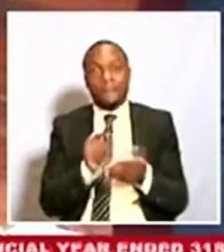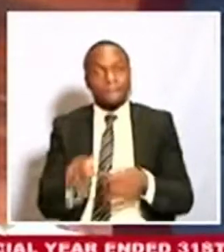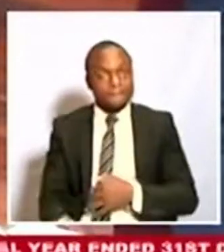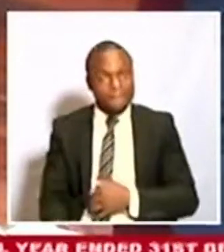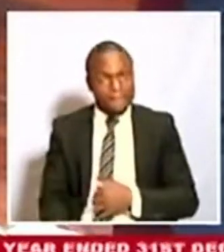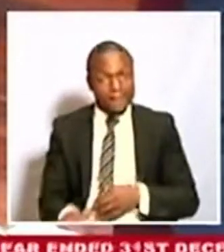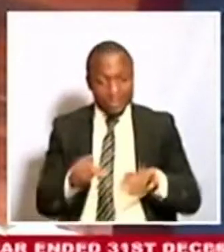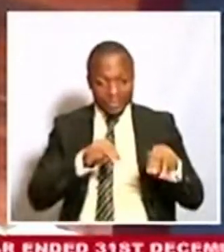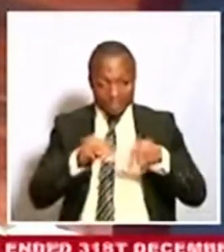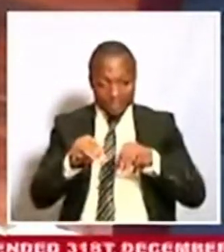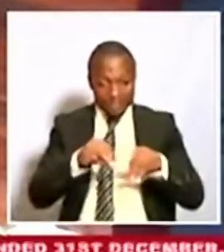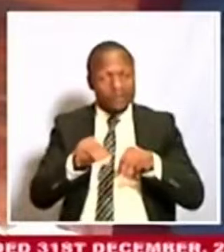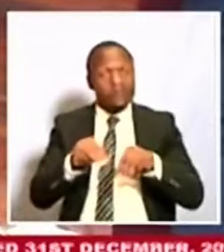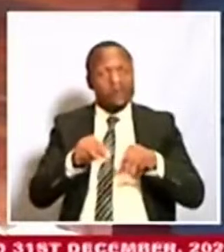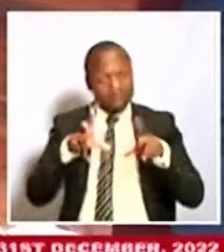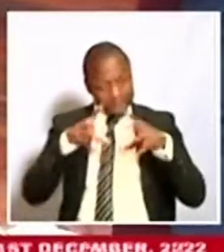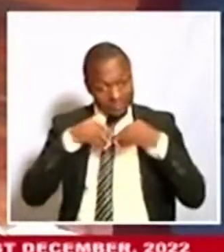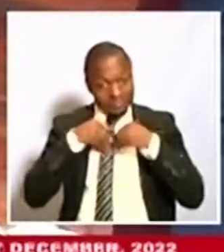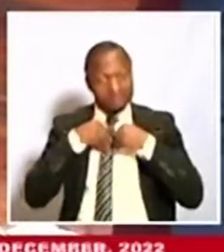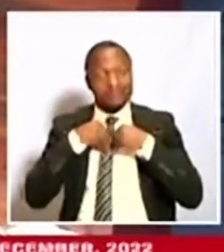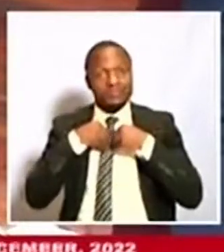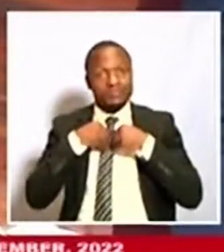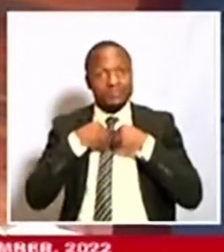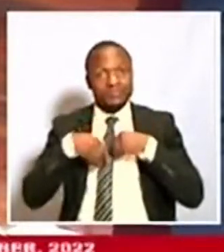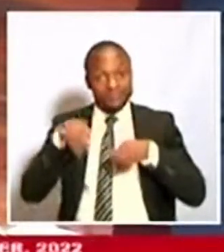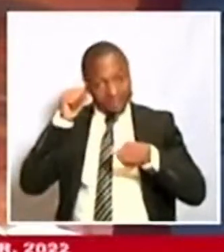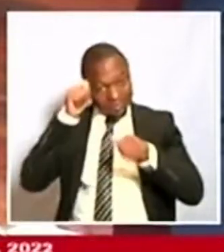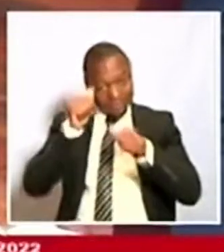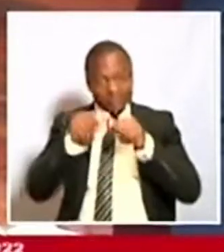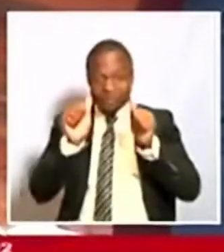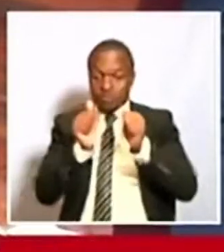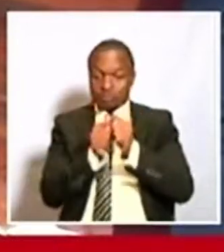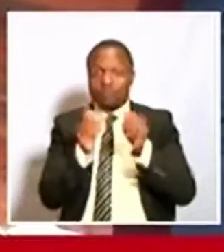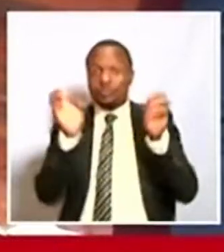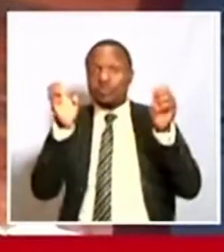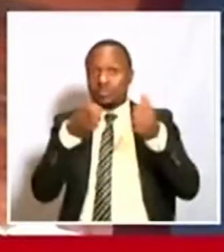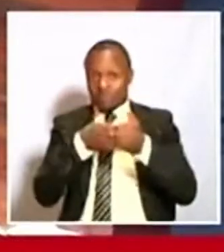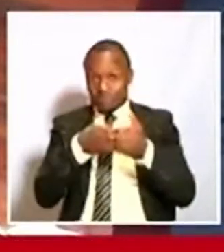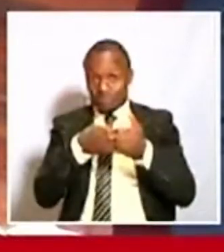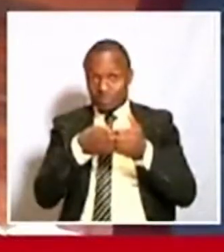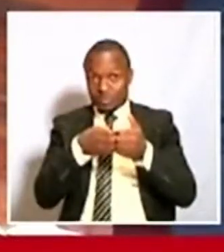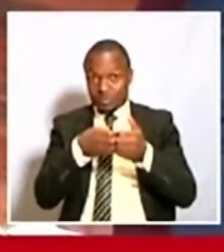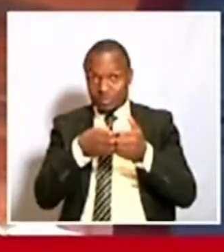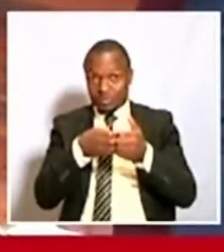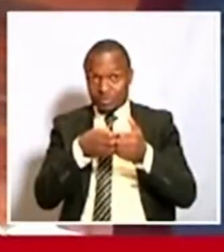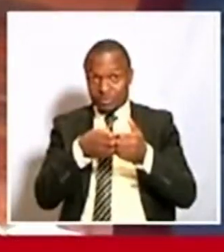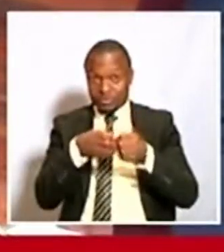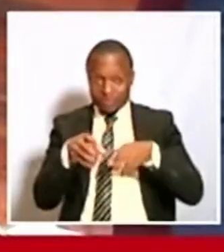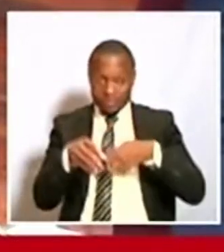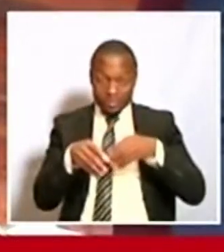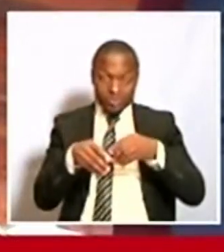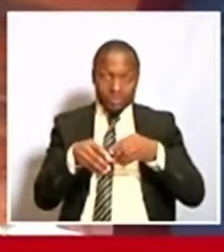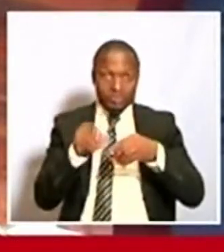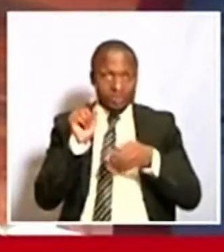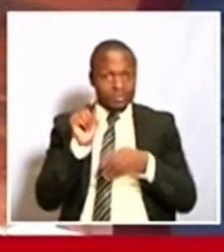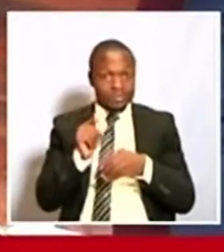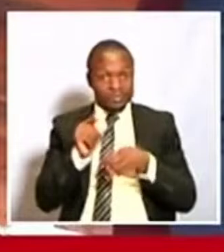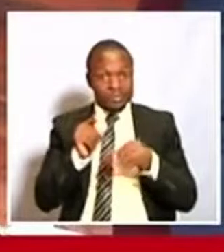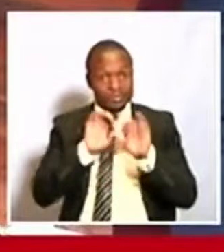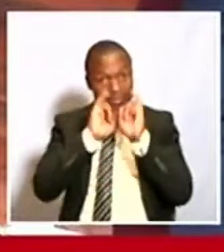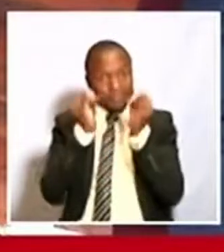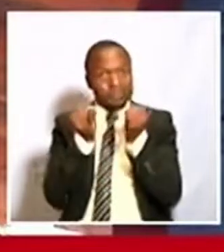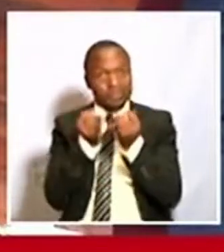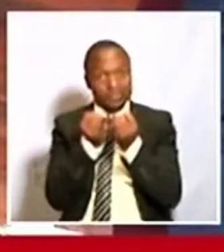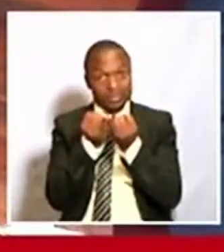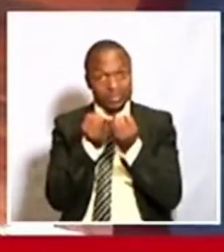is that management wishes to acknowledge that agreement with a bank as an established disbursing institution for the revolving